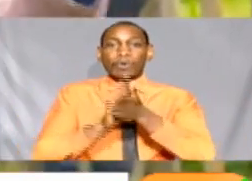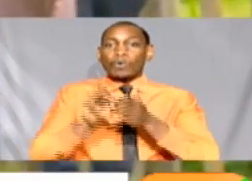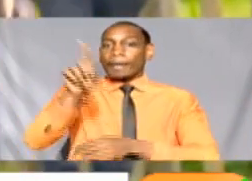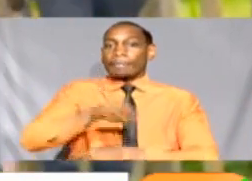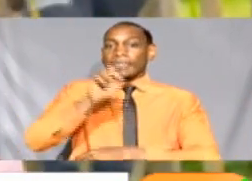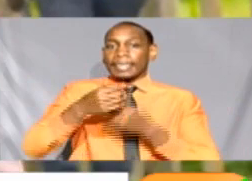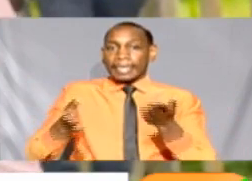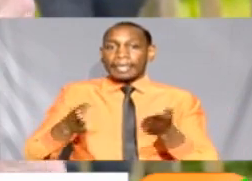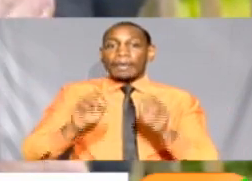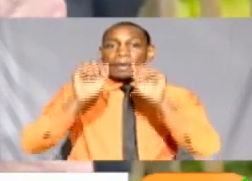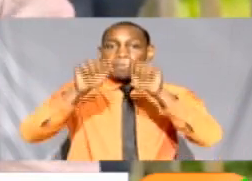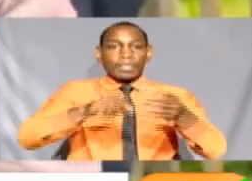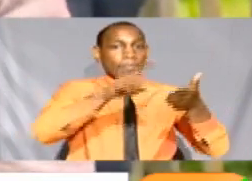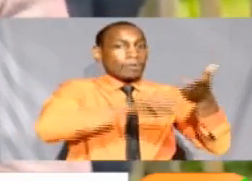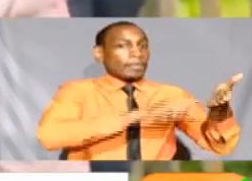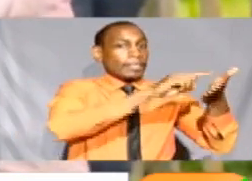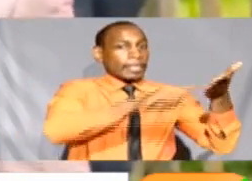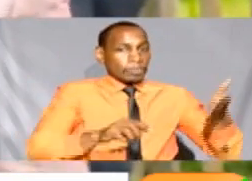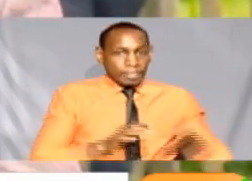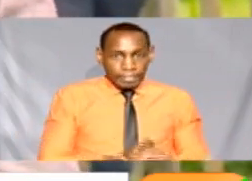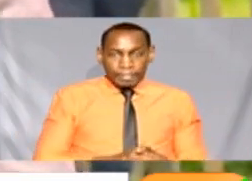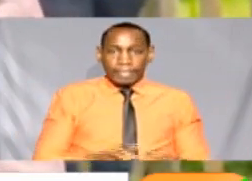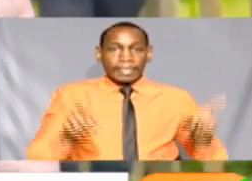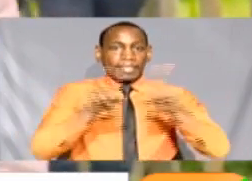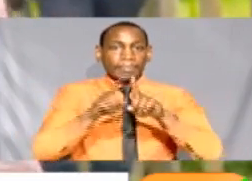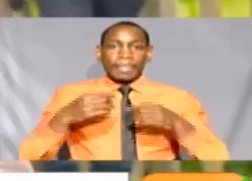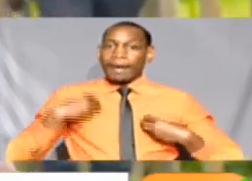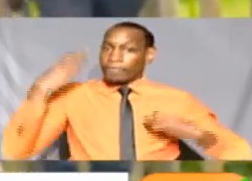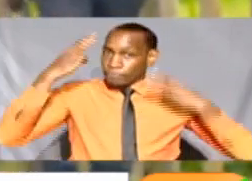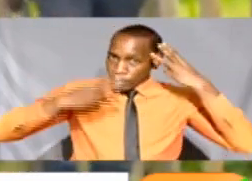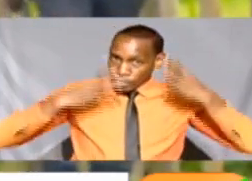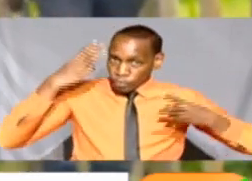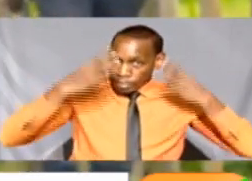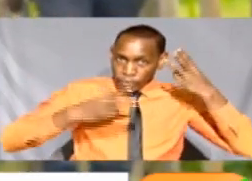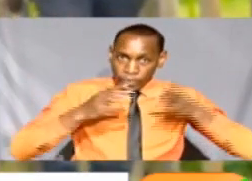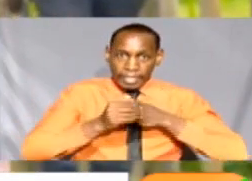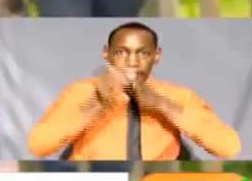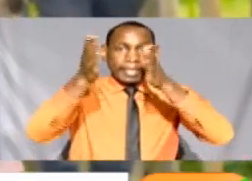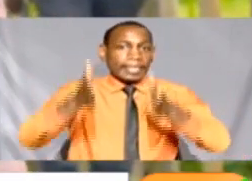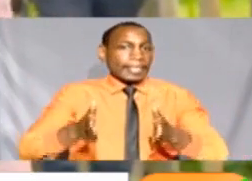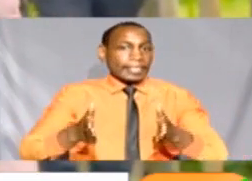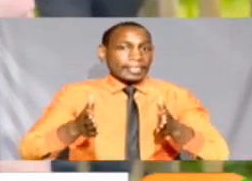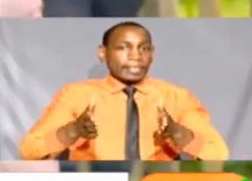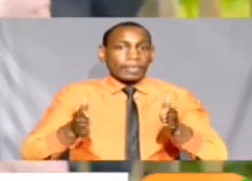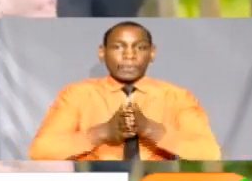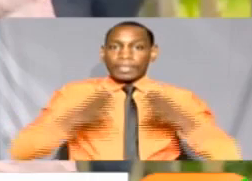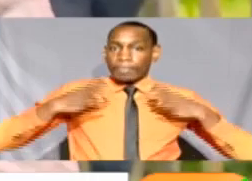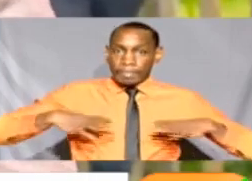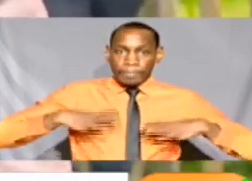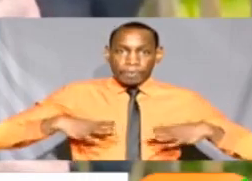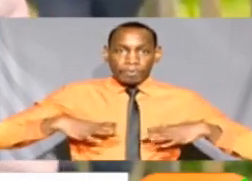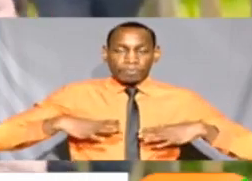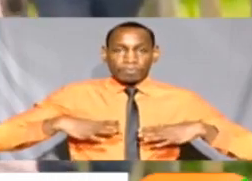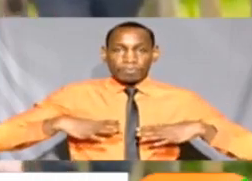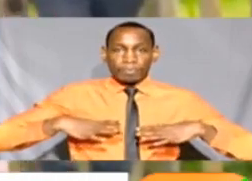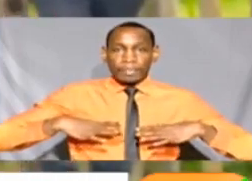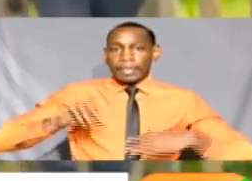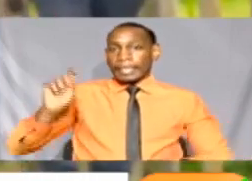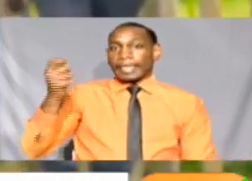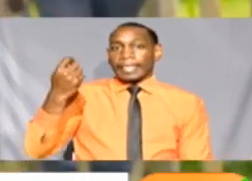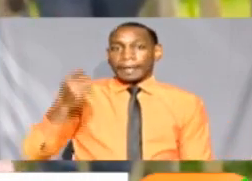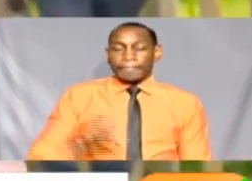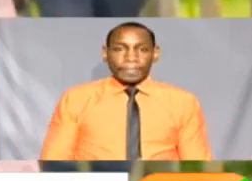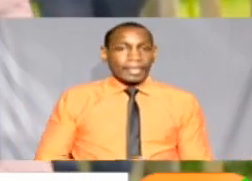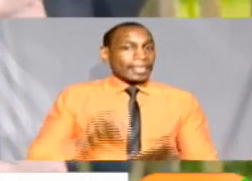makosa utashtakiwa. Na wanaweka hofu kwa viongozi, kwa wananchi wa taifa letu la